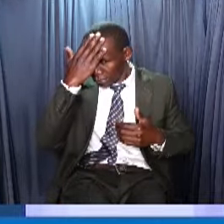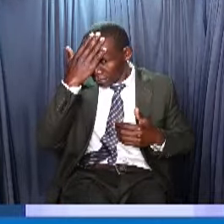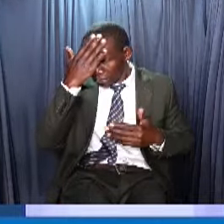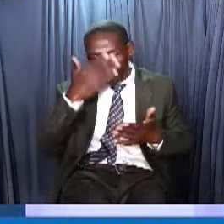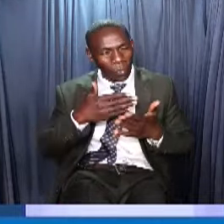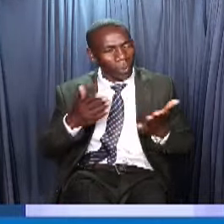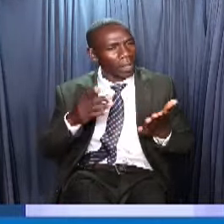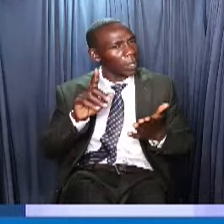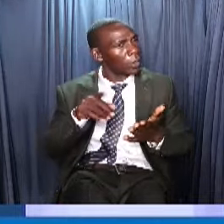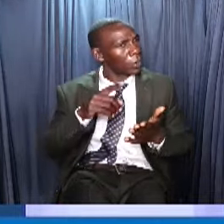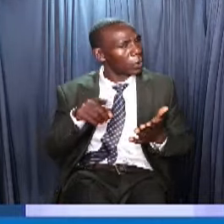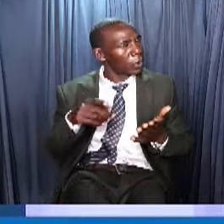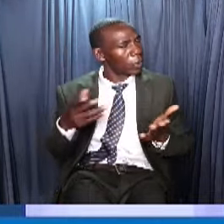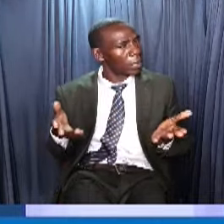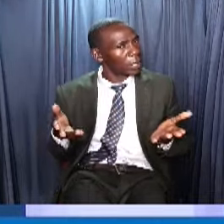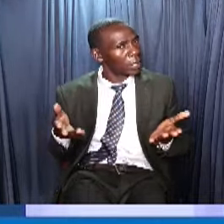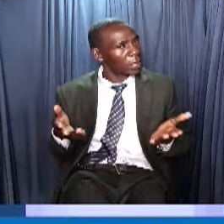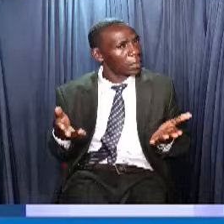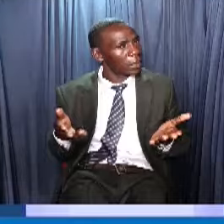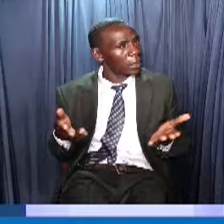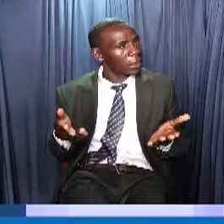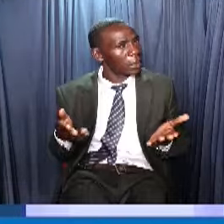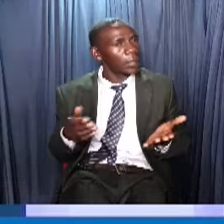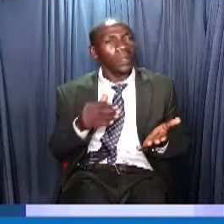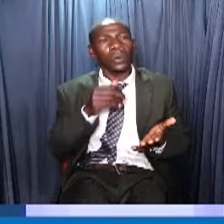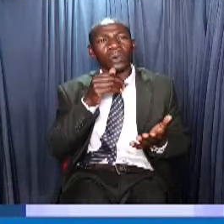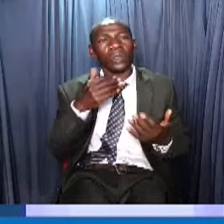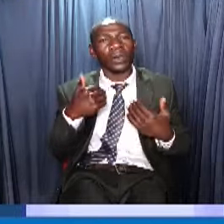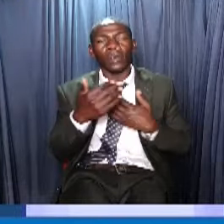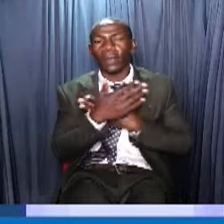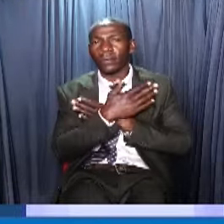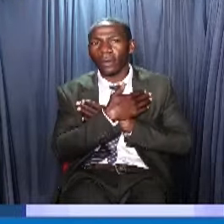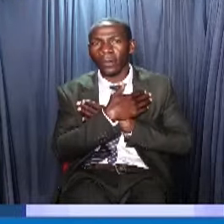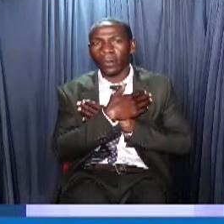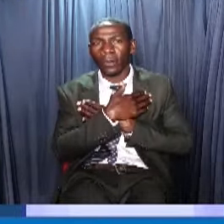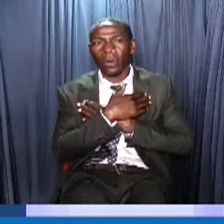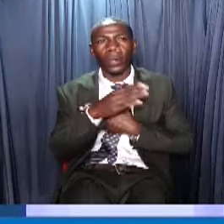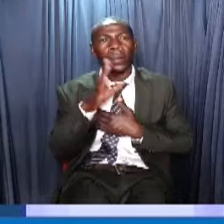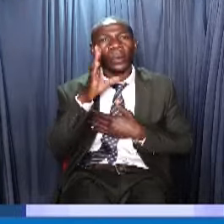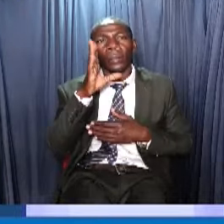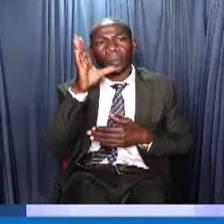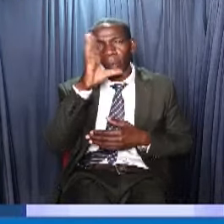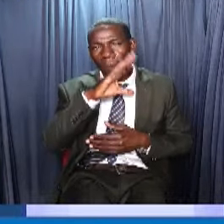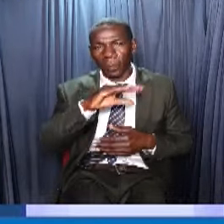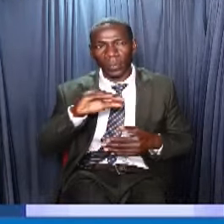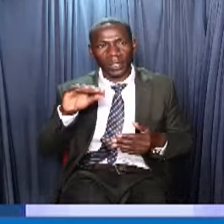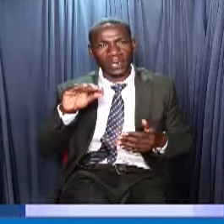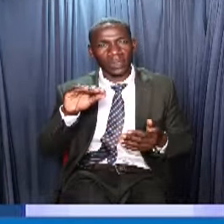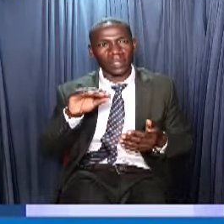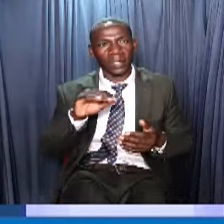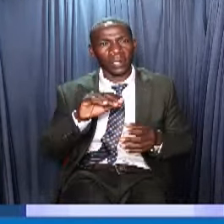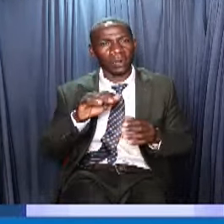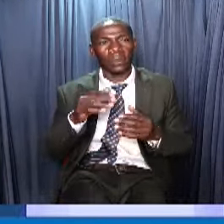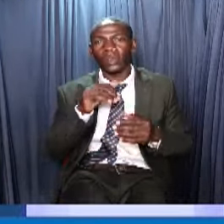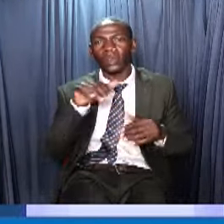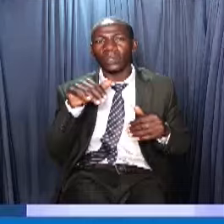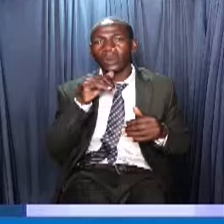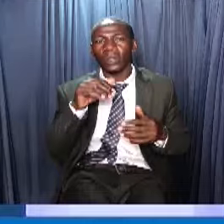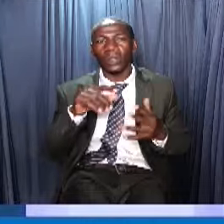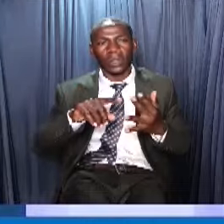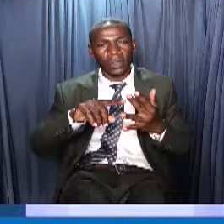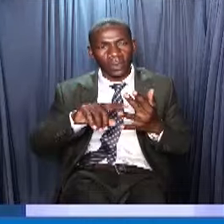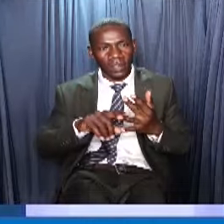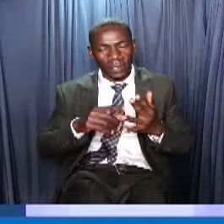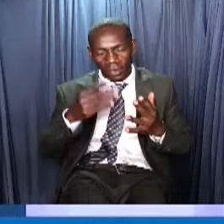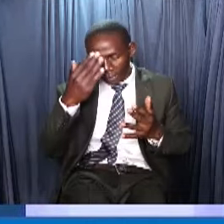wapi ulikosa kutii? Where didn't you submit yourself? Huna kupenda. You don't love. Ulikosa kupenda nani? Where didn't you love? Maana hadhi inaanza nyumbani